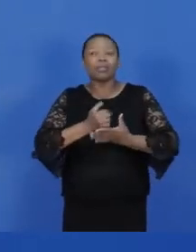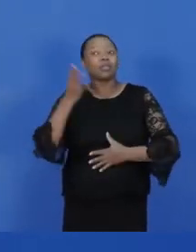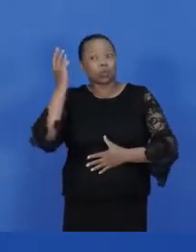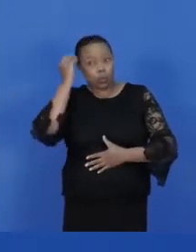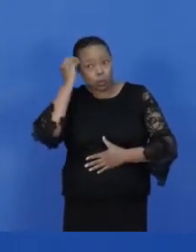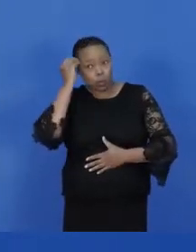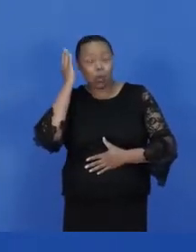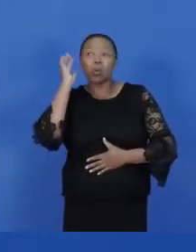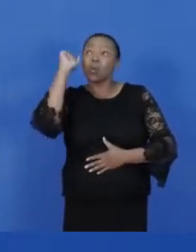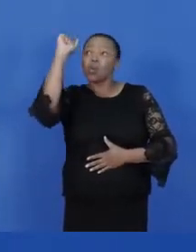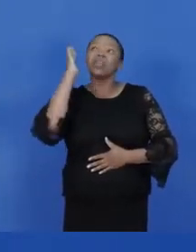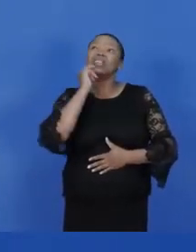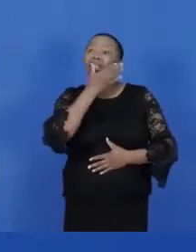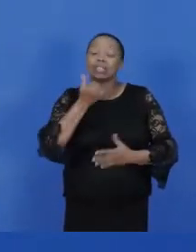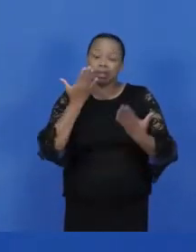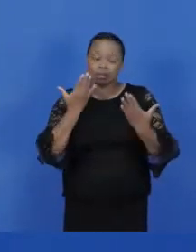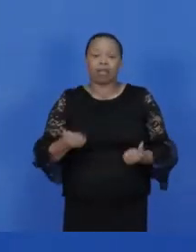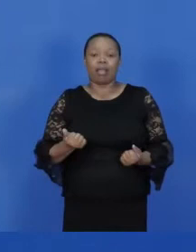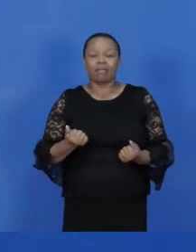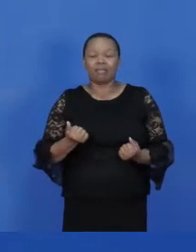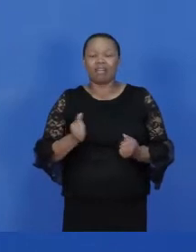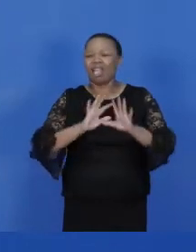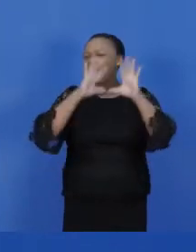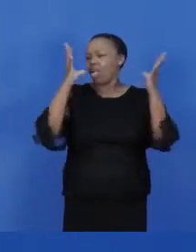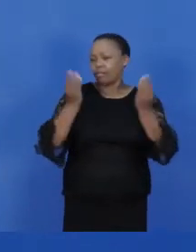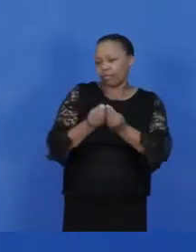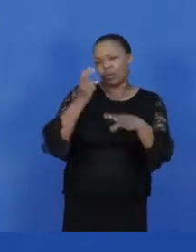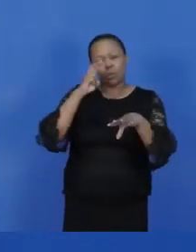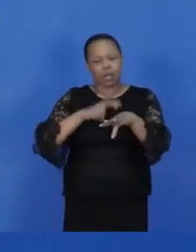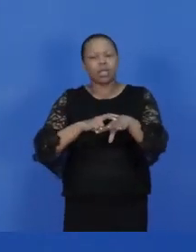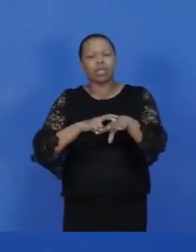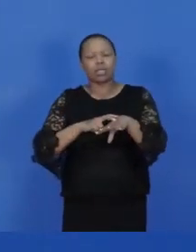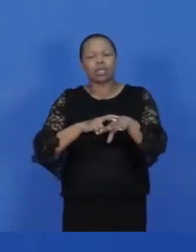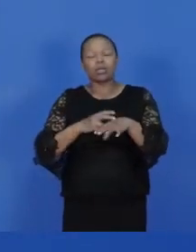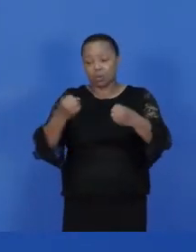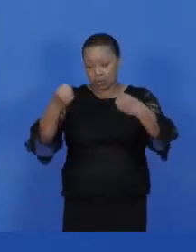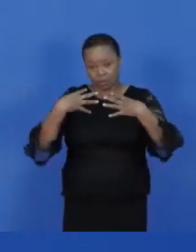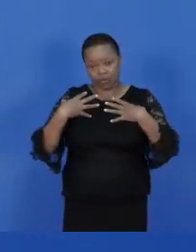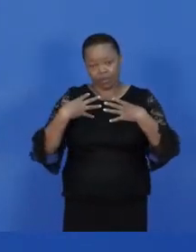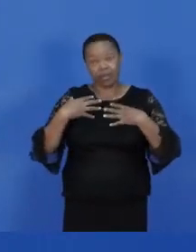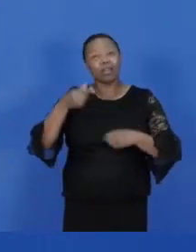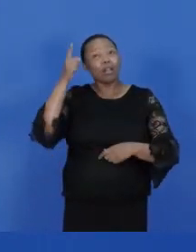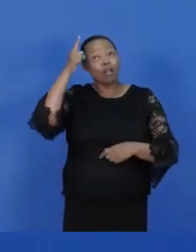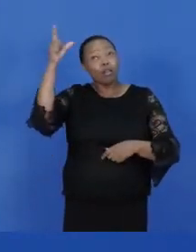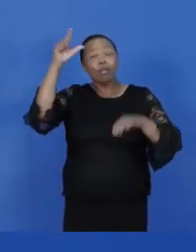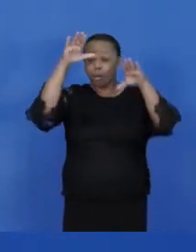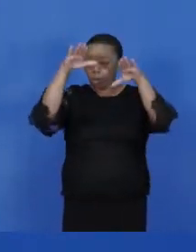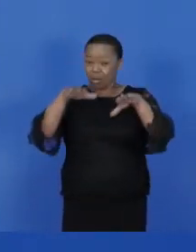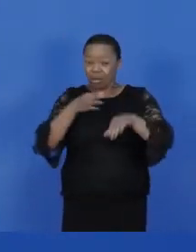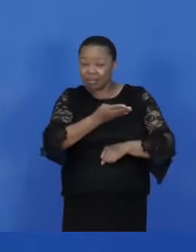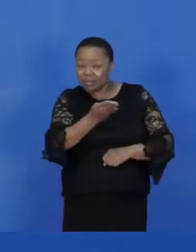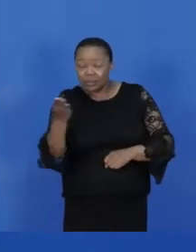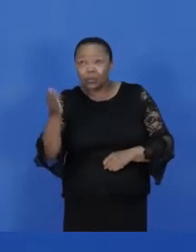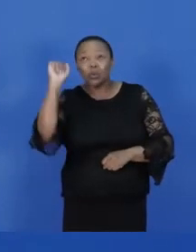His grace, under His cover, and everything that we desire, everything that we need is taken care of. So may the Lord bless you, and